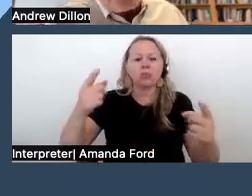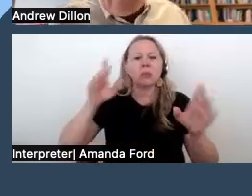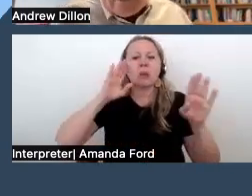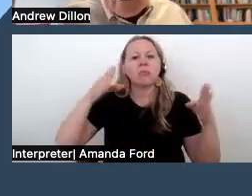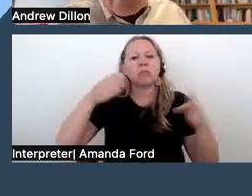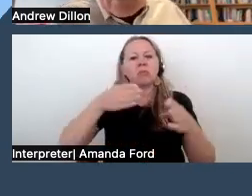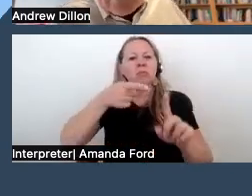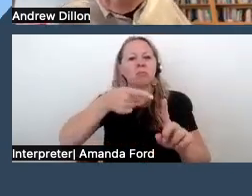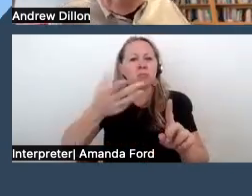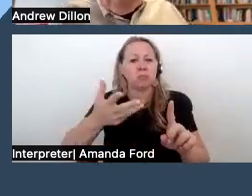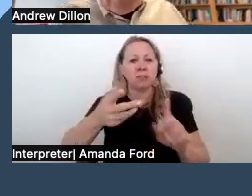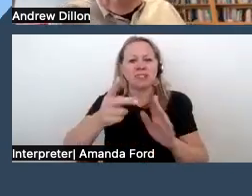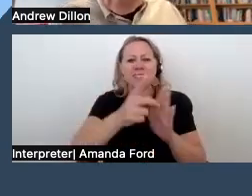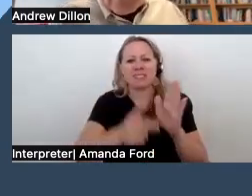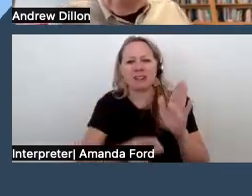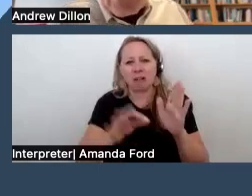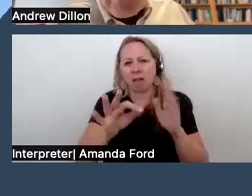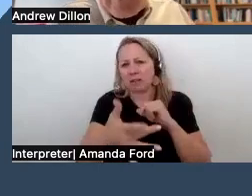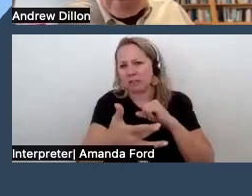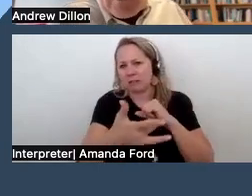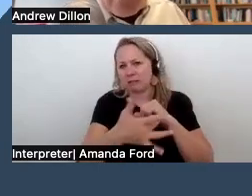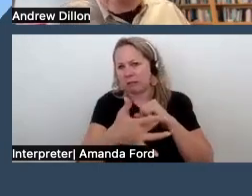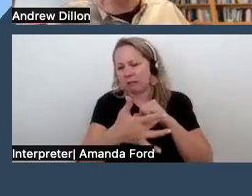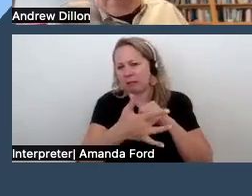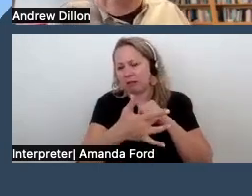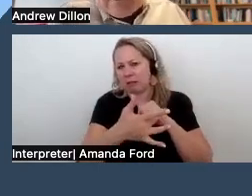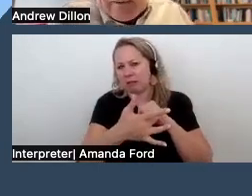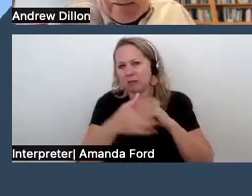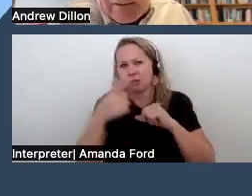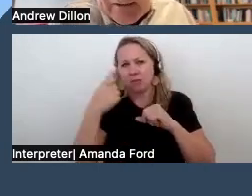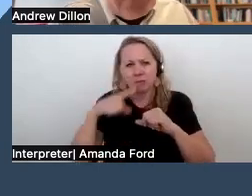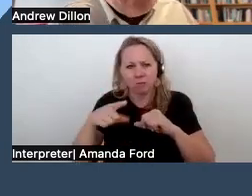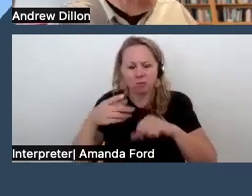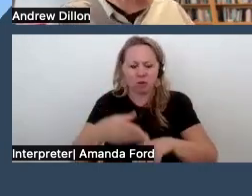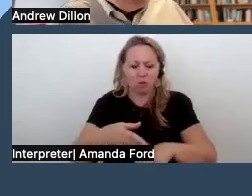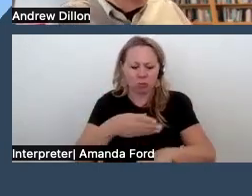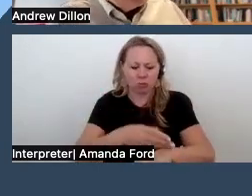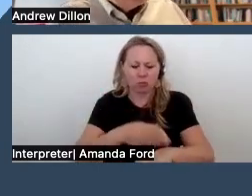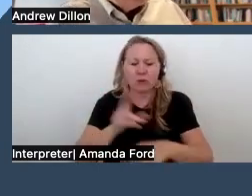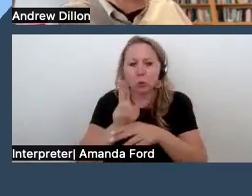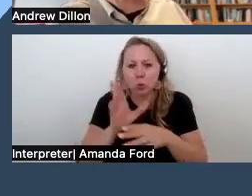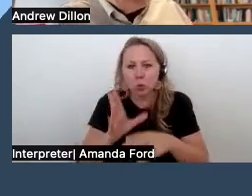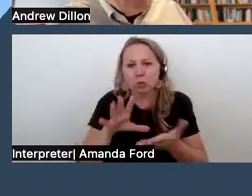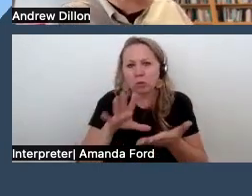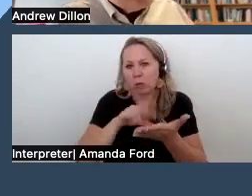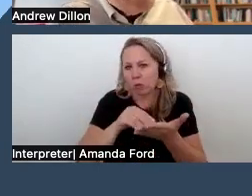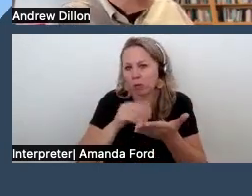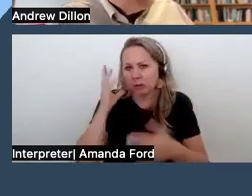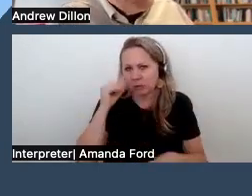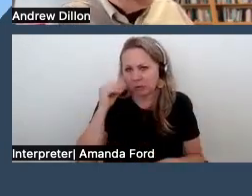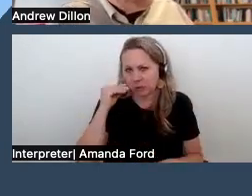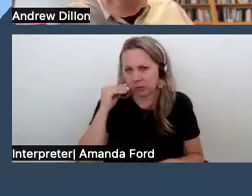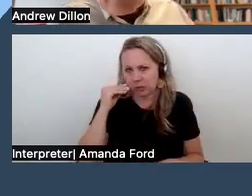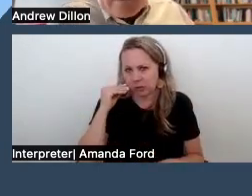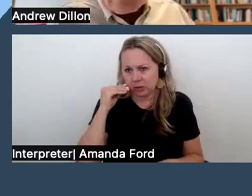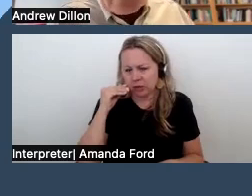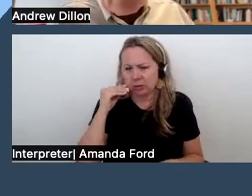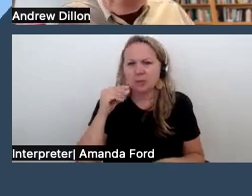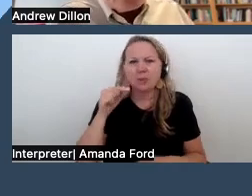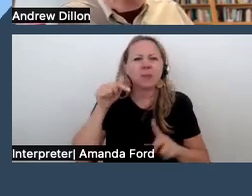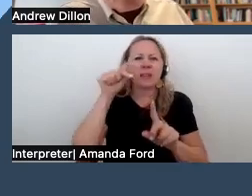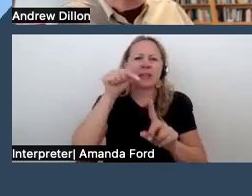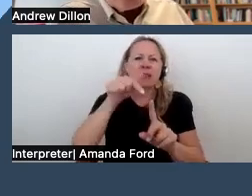design of technology for improving user and learner experiences. And I've come to this work in